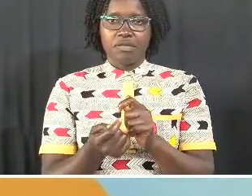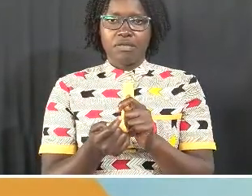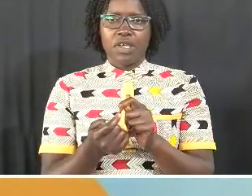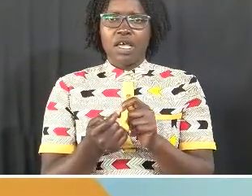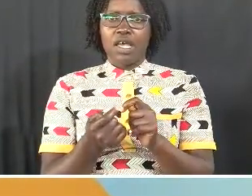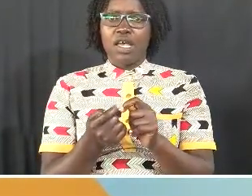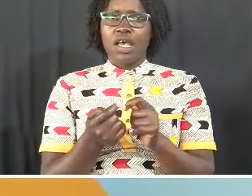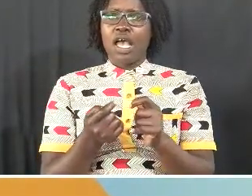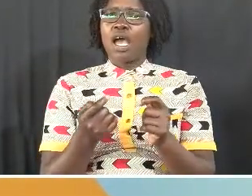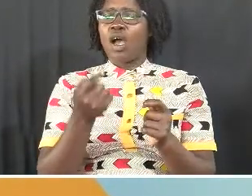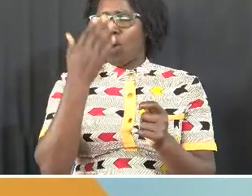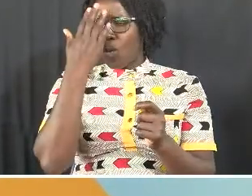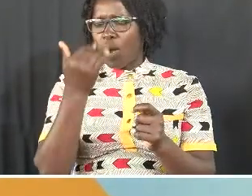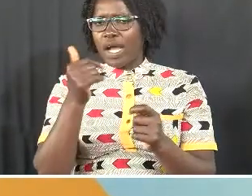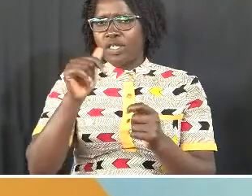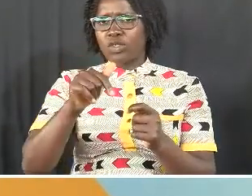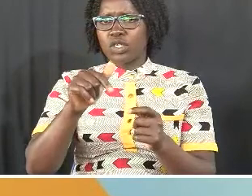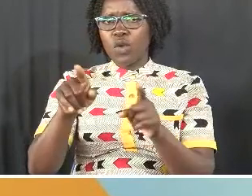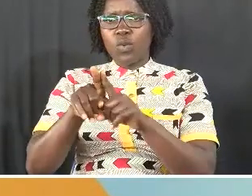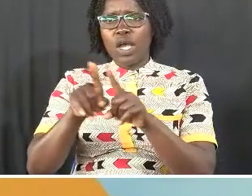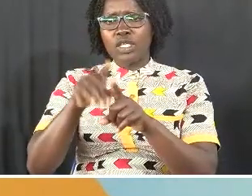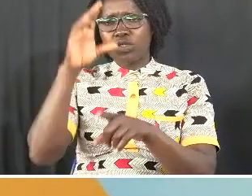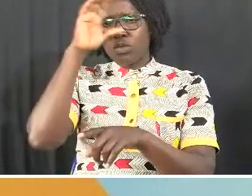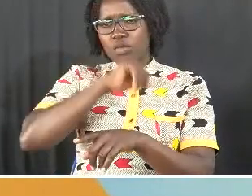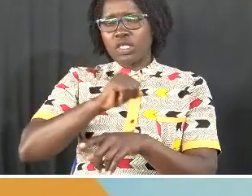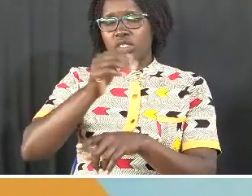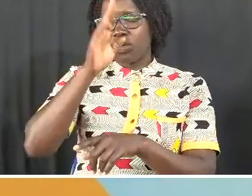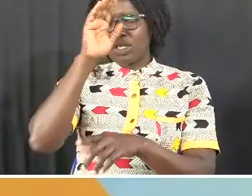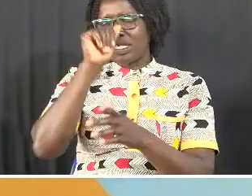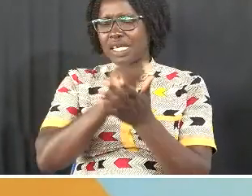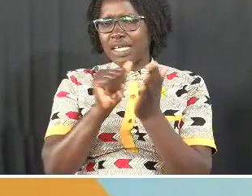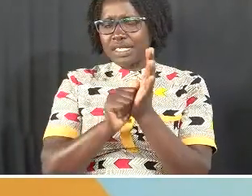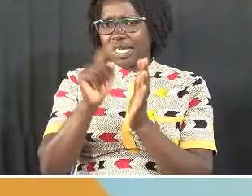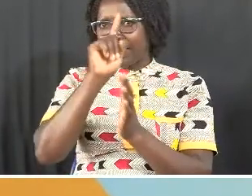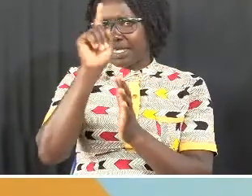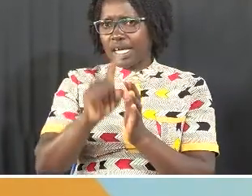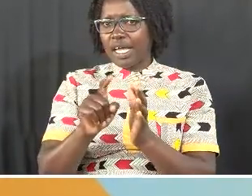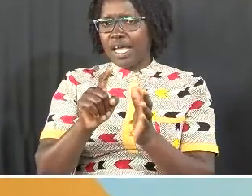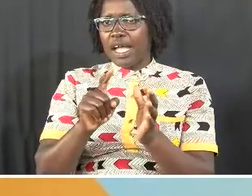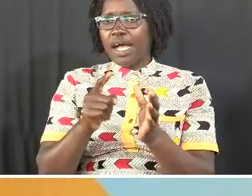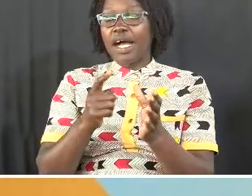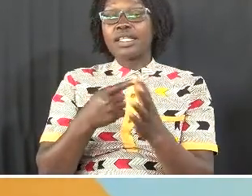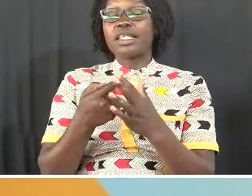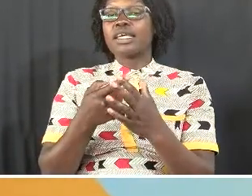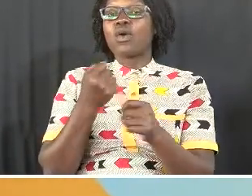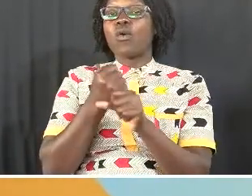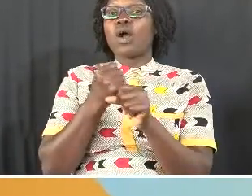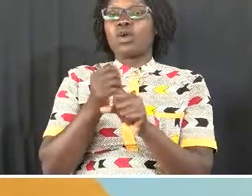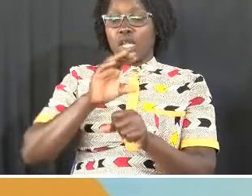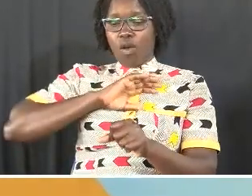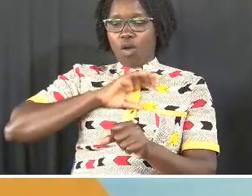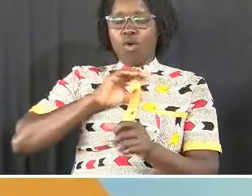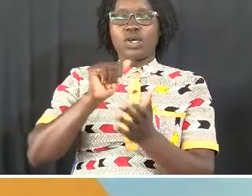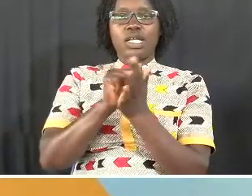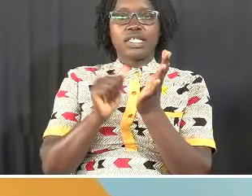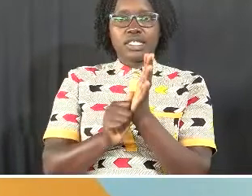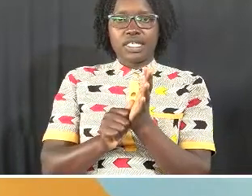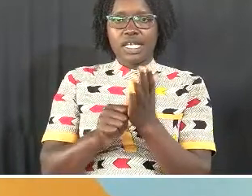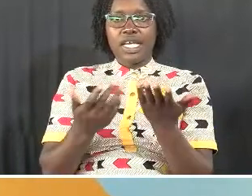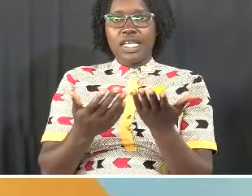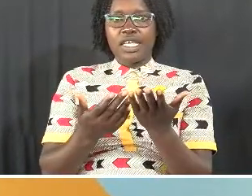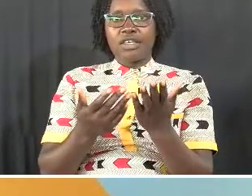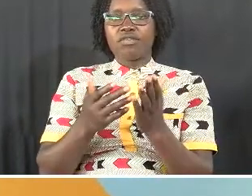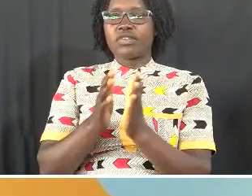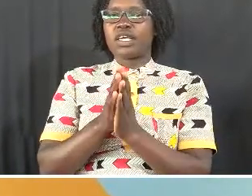Why is it that today we can also miss God's agenda and get to our own agenda? If you look at Ephesians chapter